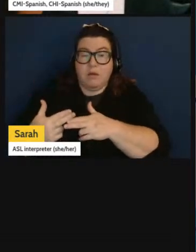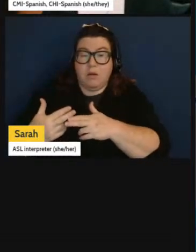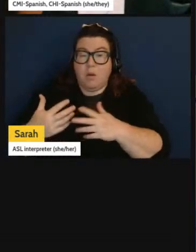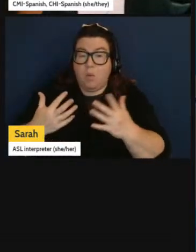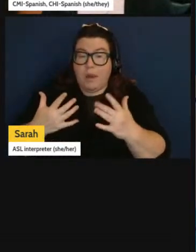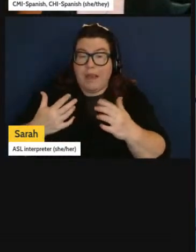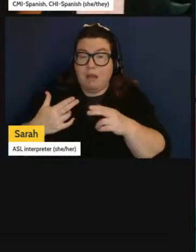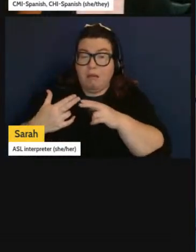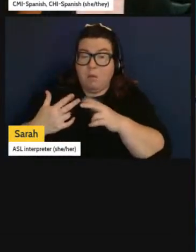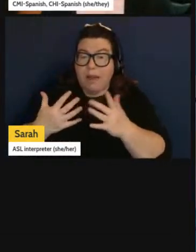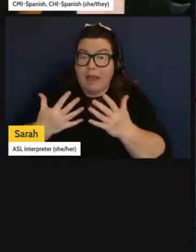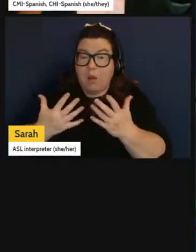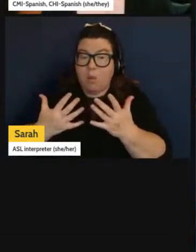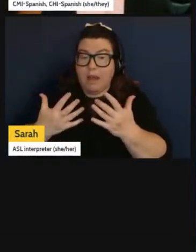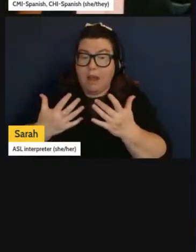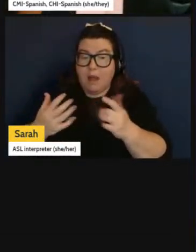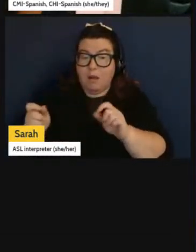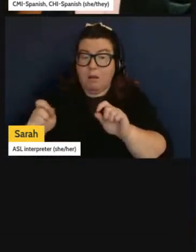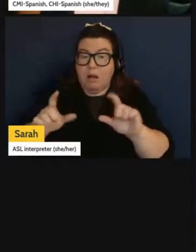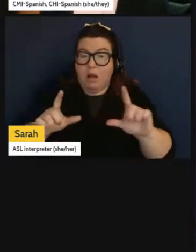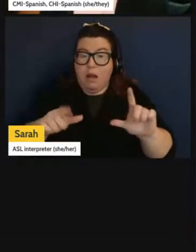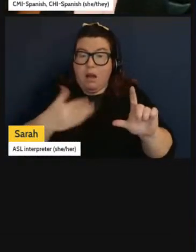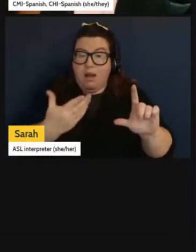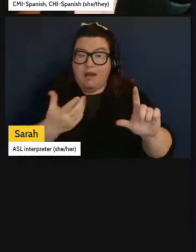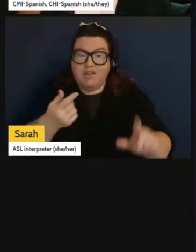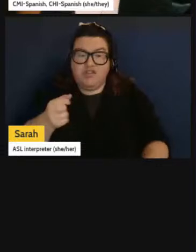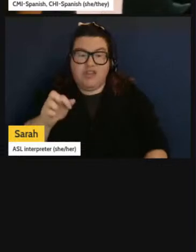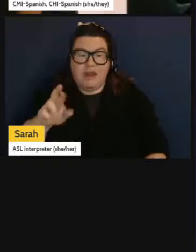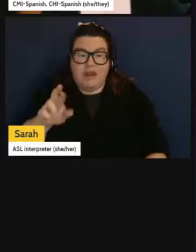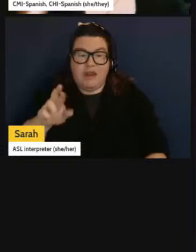it, there's this thing called gender bias.